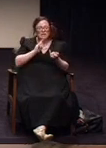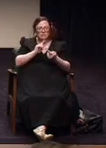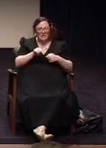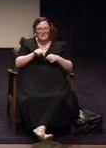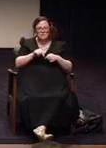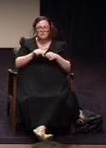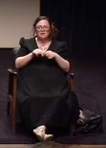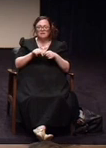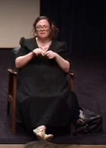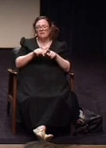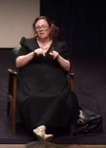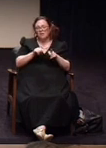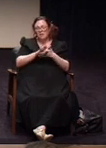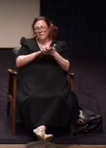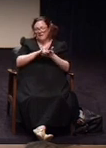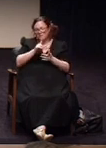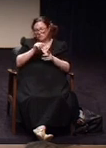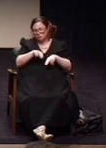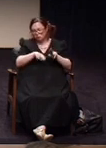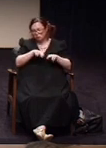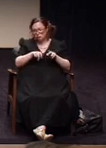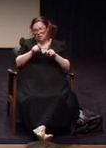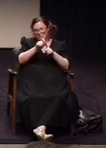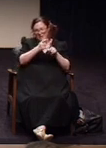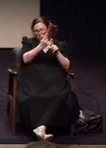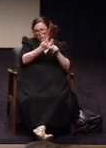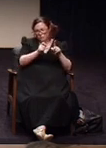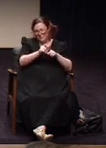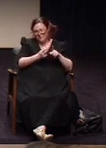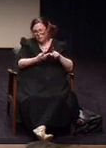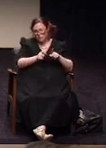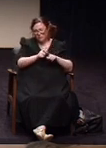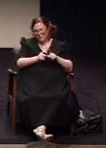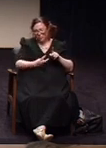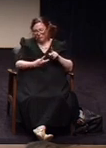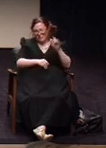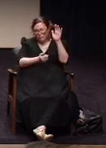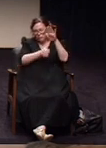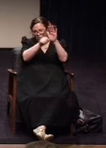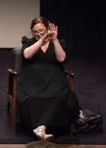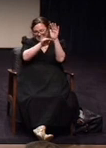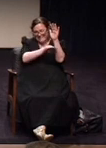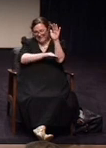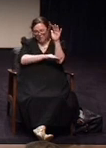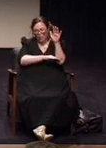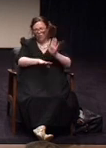to maybe a priority 1 or priority 2 or priority 3 or non-priority at